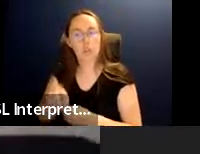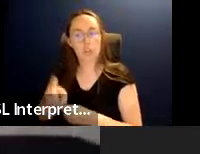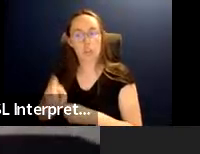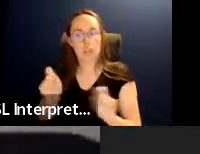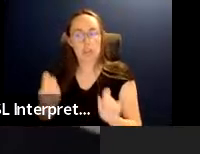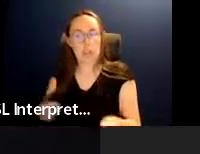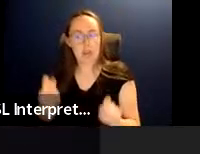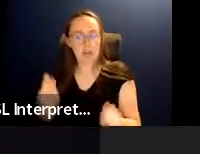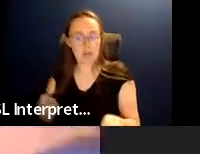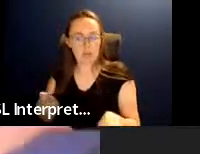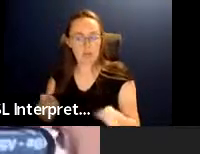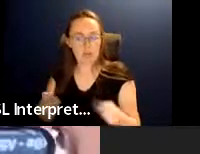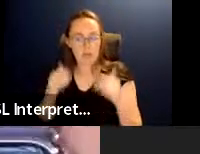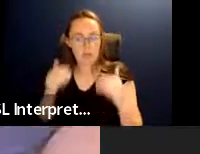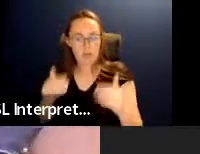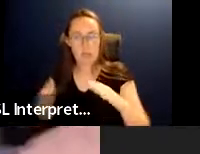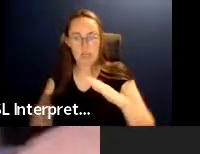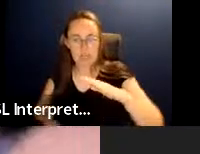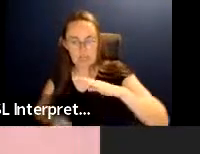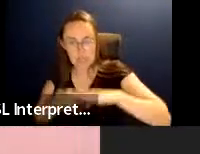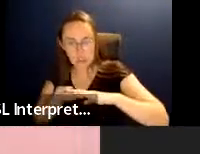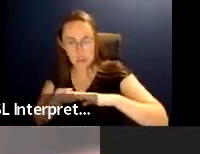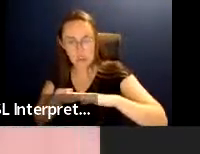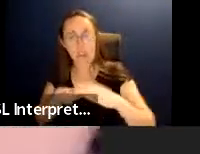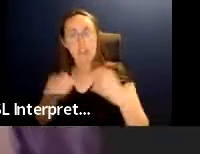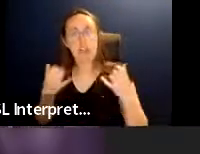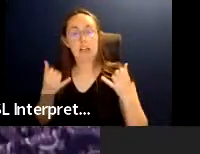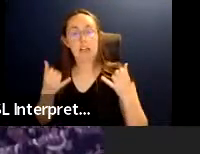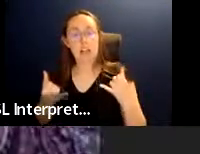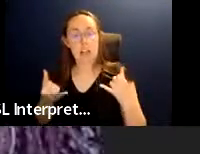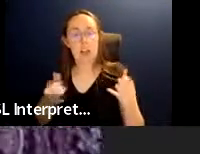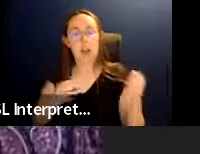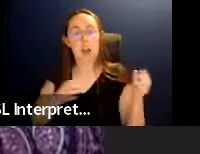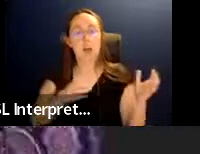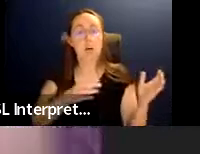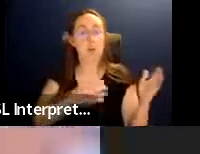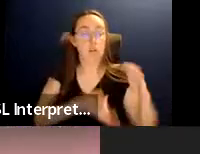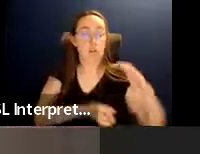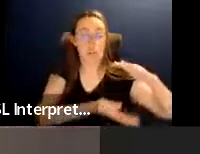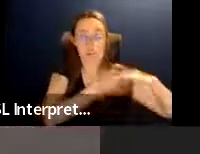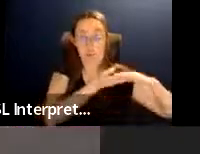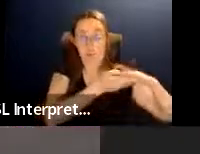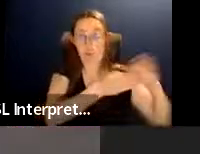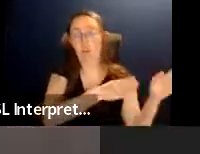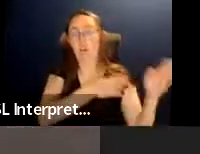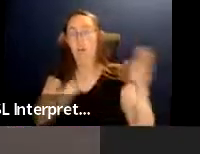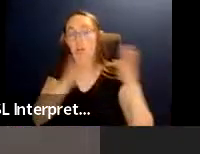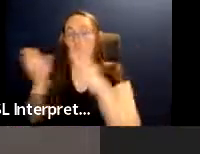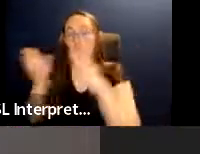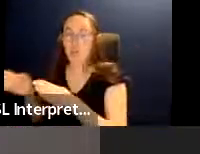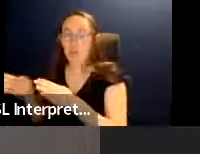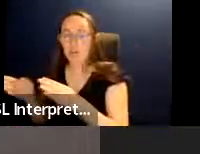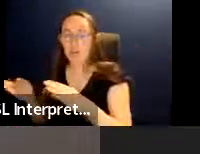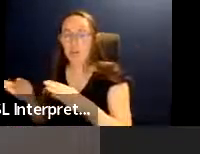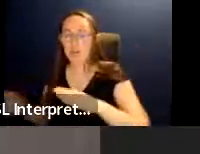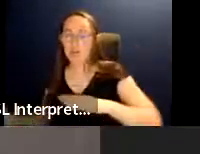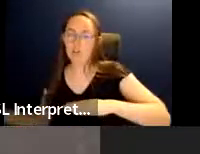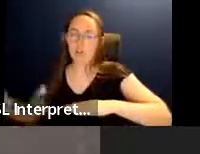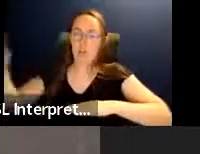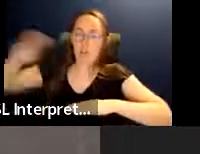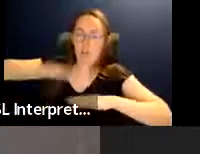hook on this side. Now, over here, what we're going to do, we're going to put our closure